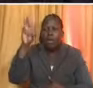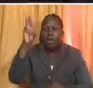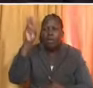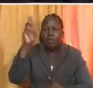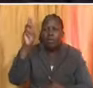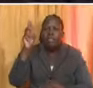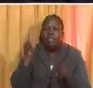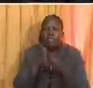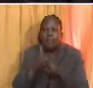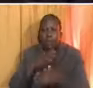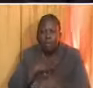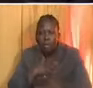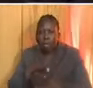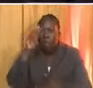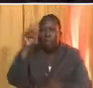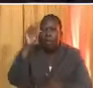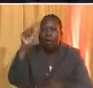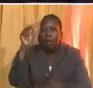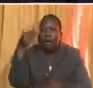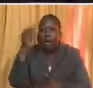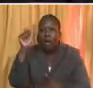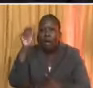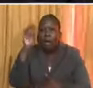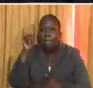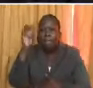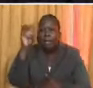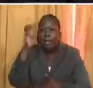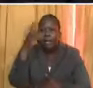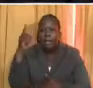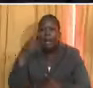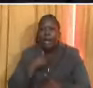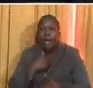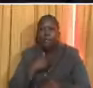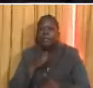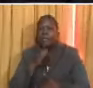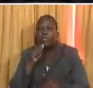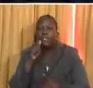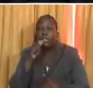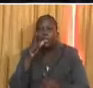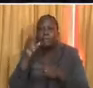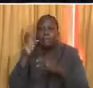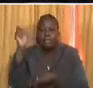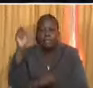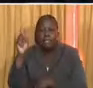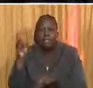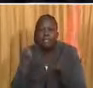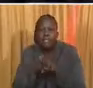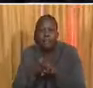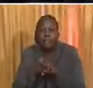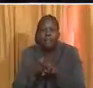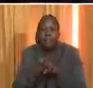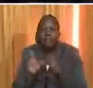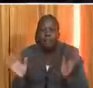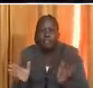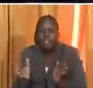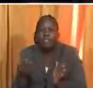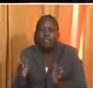as co-chairpersons of the Secretariat and not the President, were the promoters cannot be